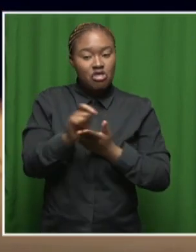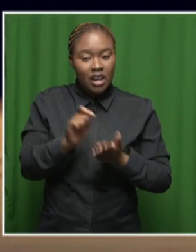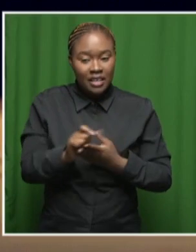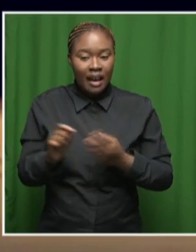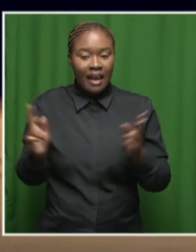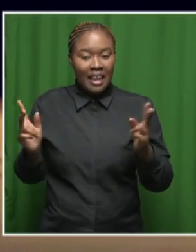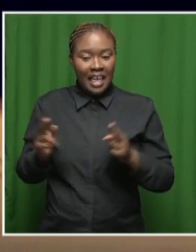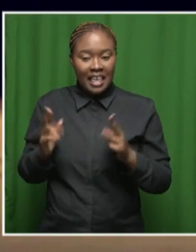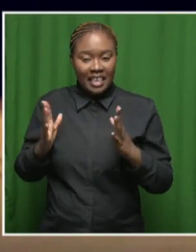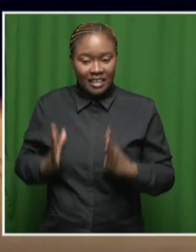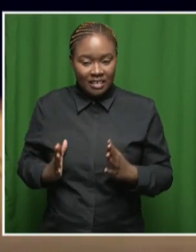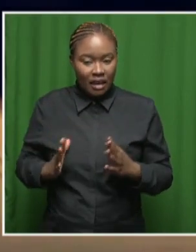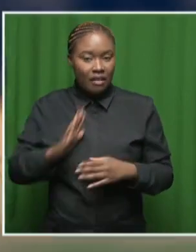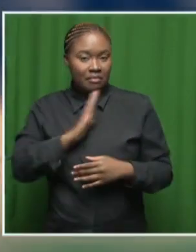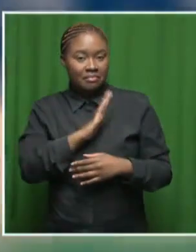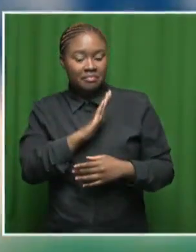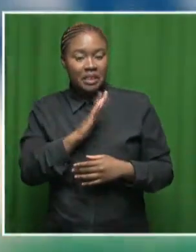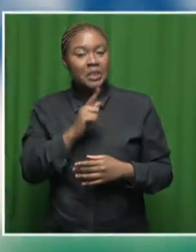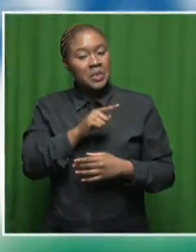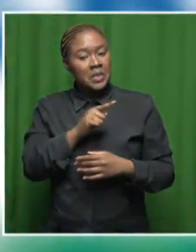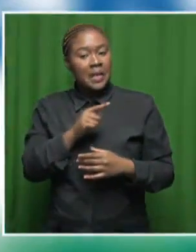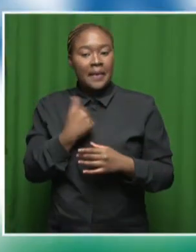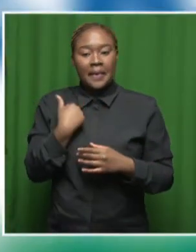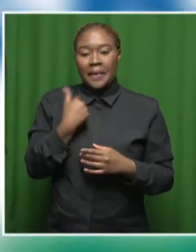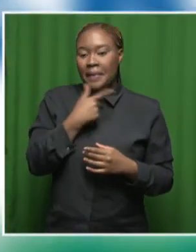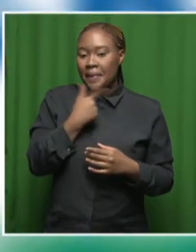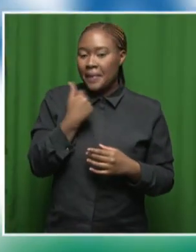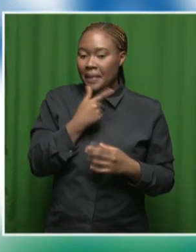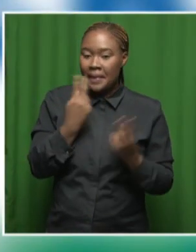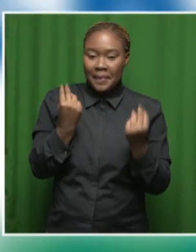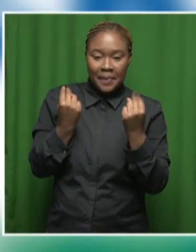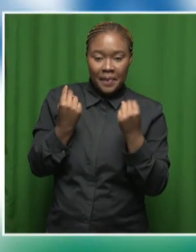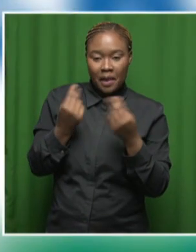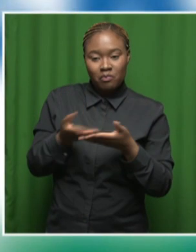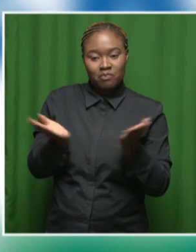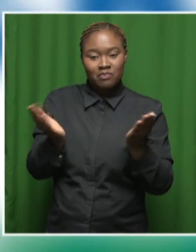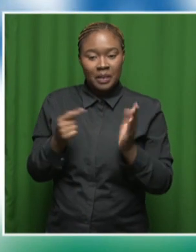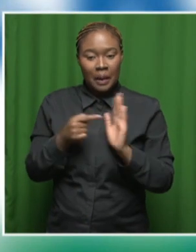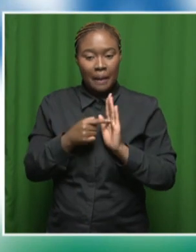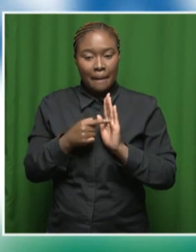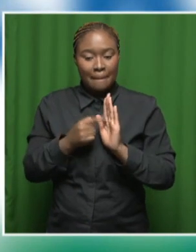we were in conversation with her about a newly released cookbook titled The South African Air Fryer.